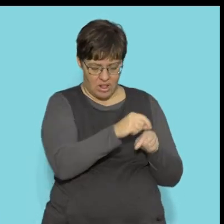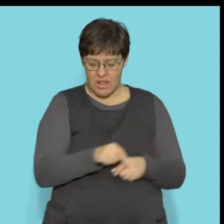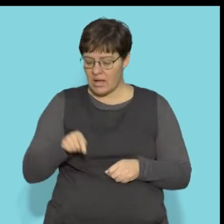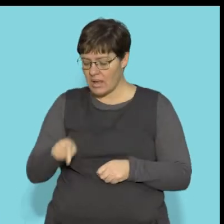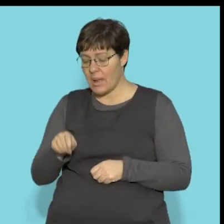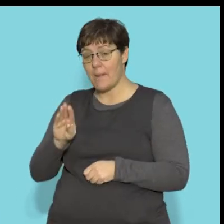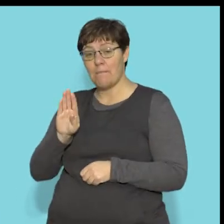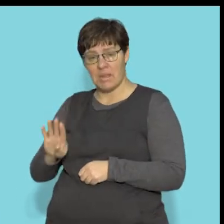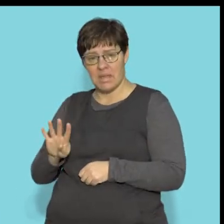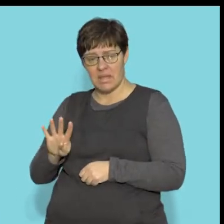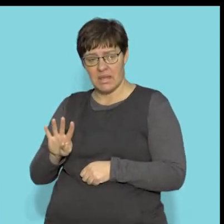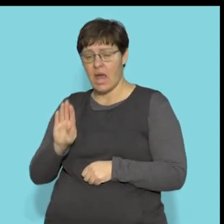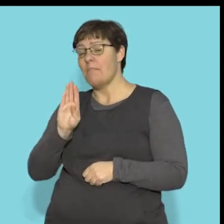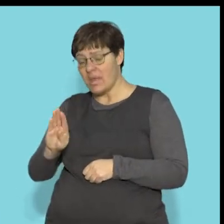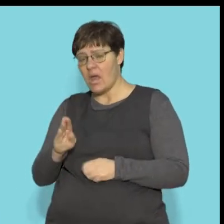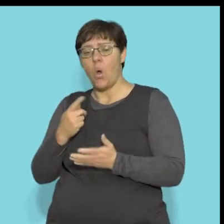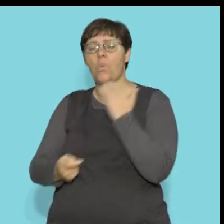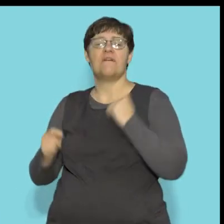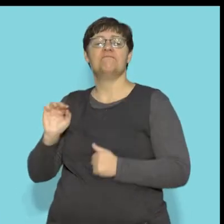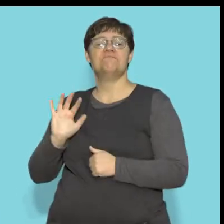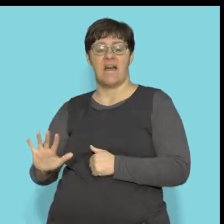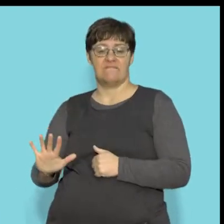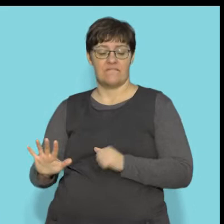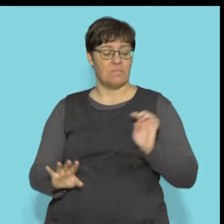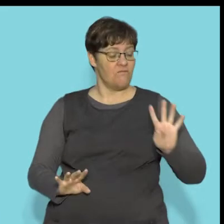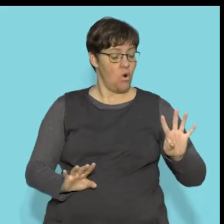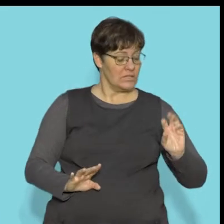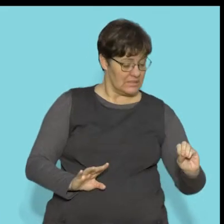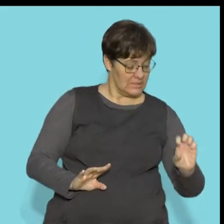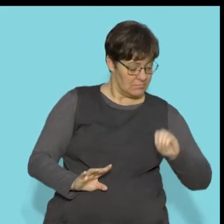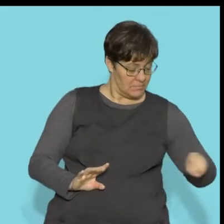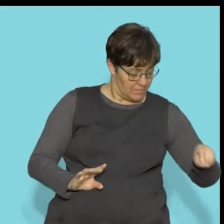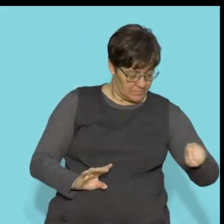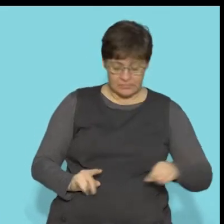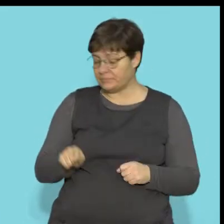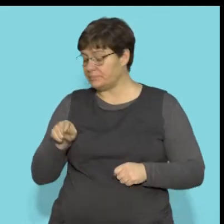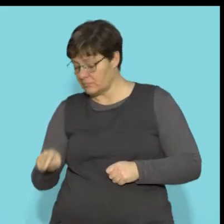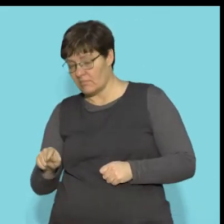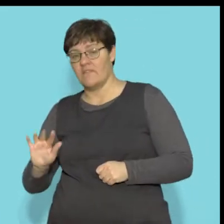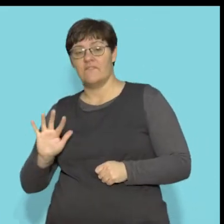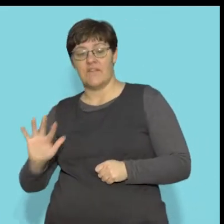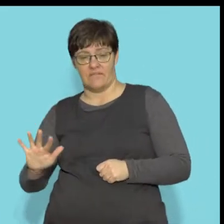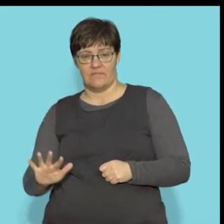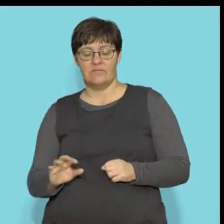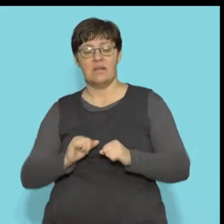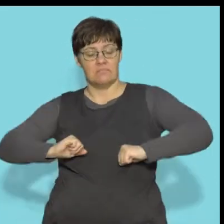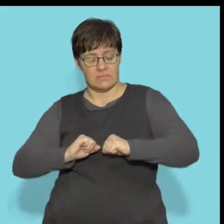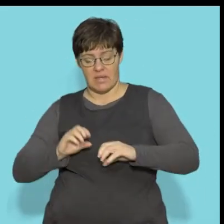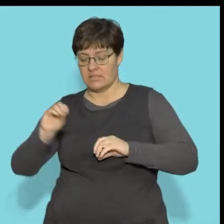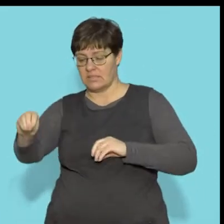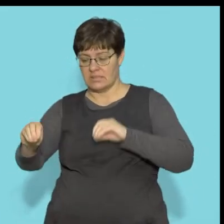only planted 5. Right, so there's a difference. She also spaced them